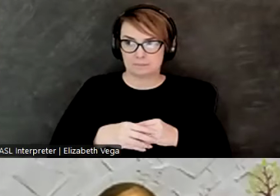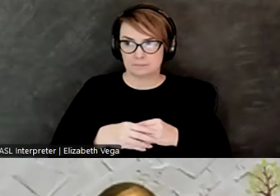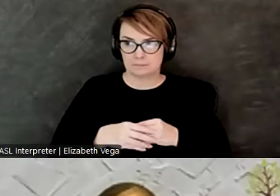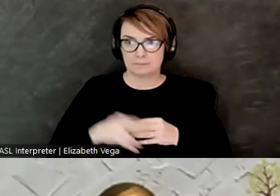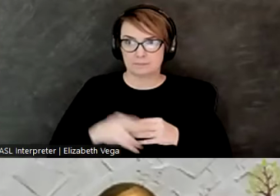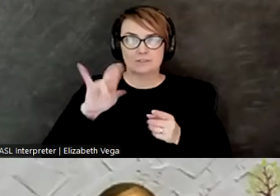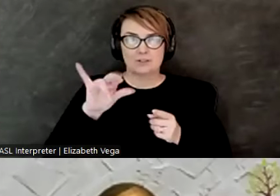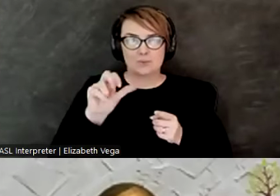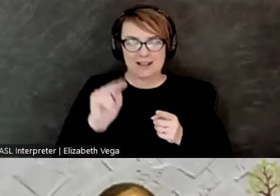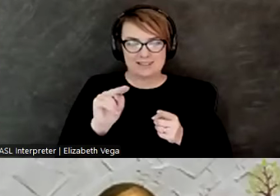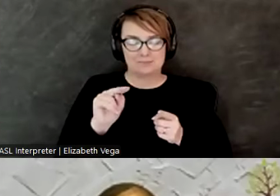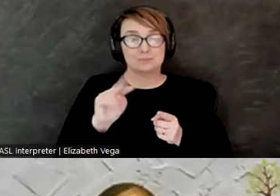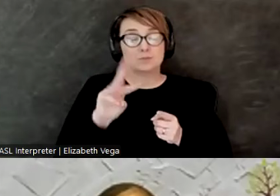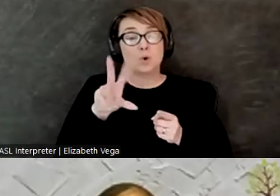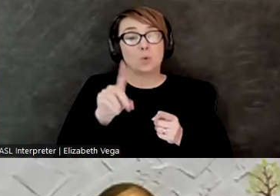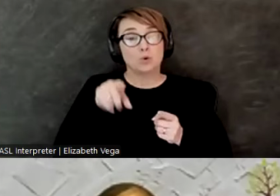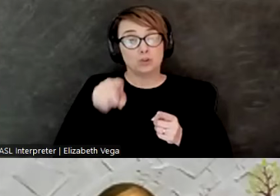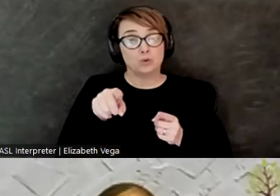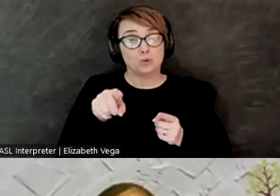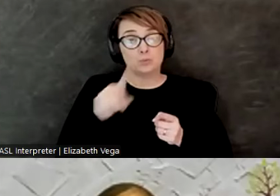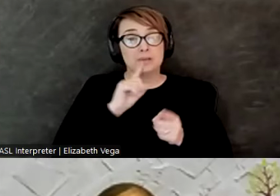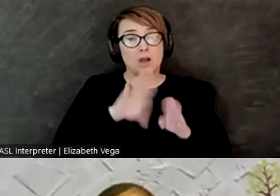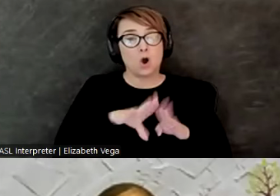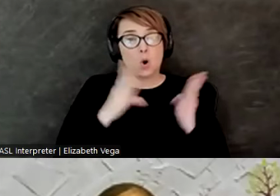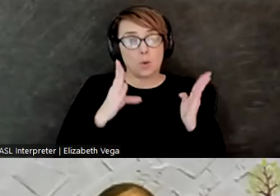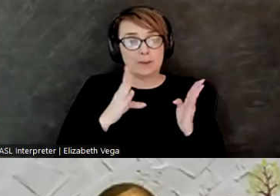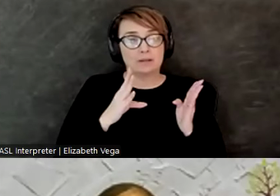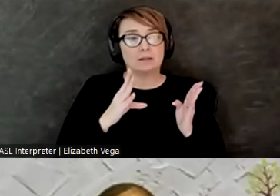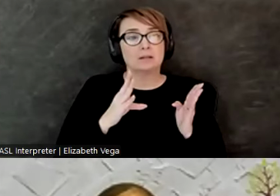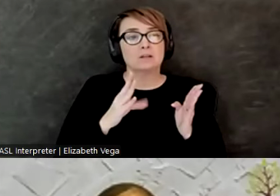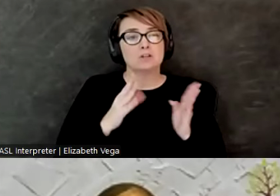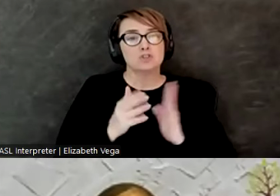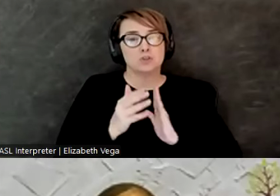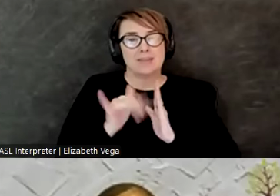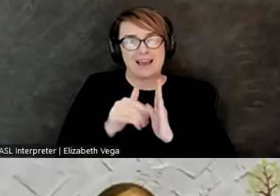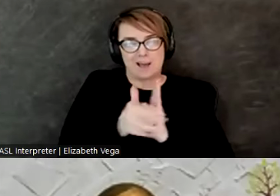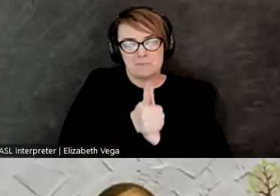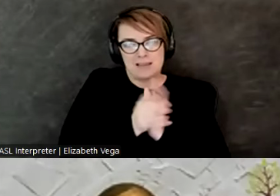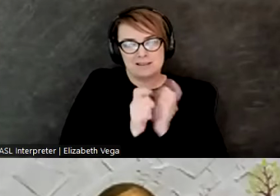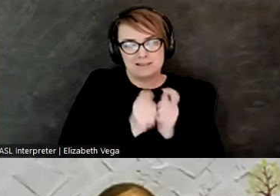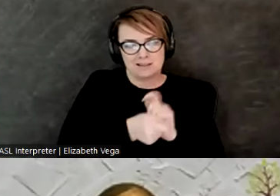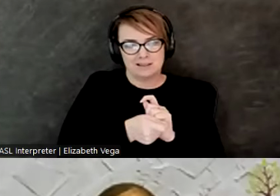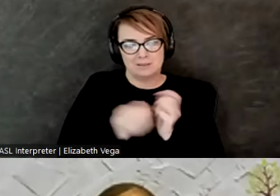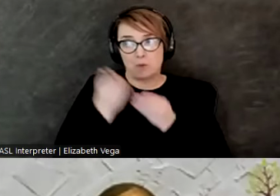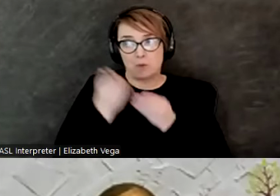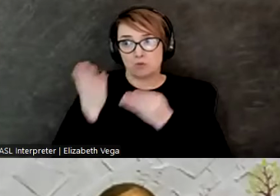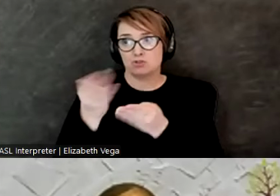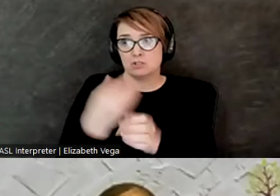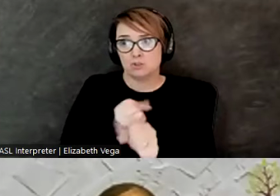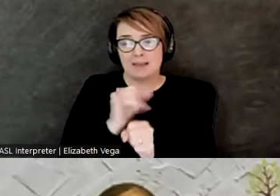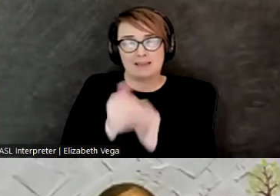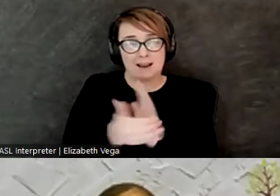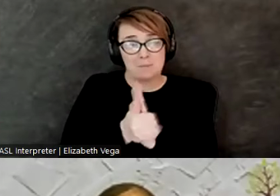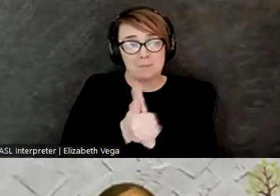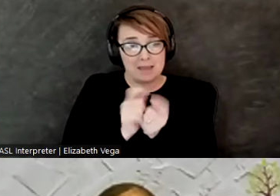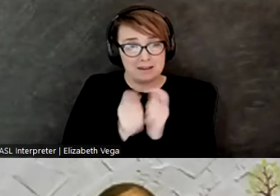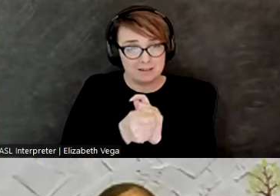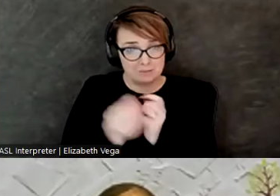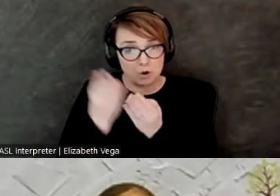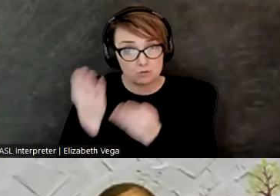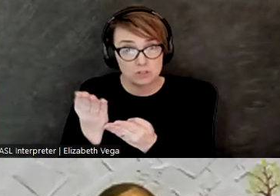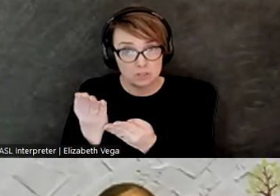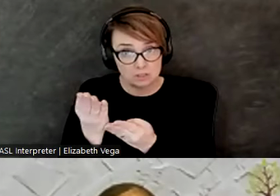Ryan, would you be open to an amended motion, to make an amended motion where